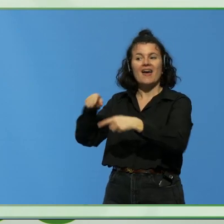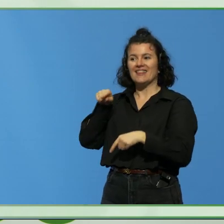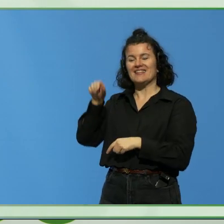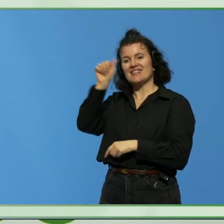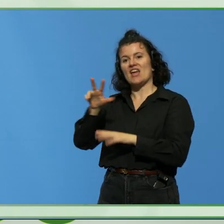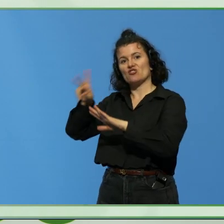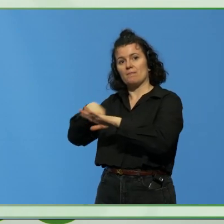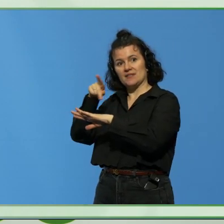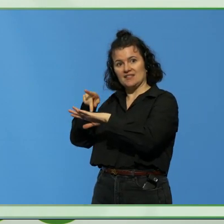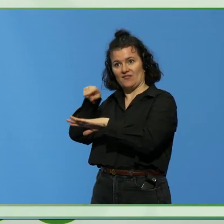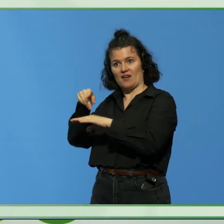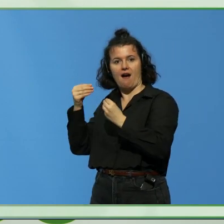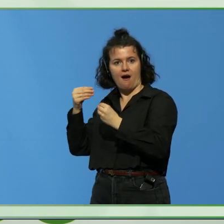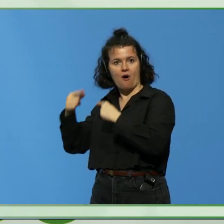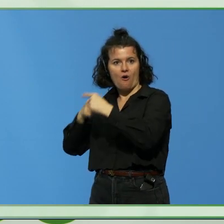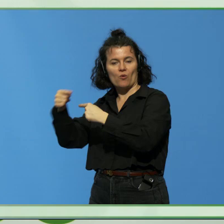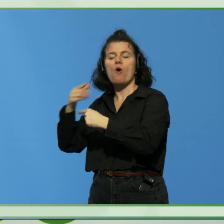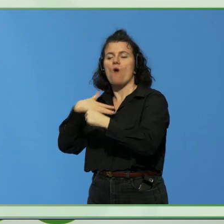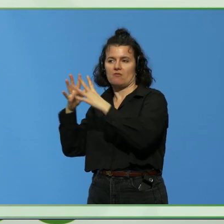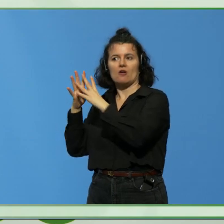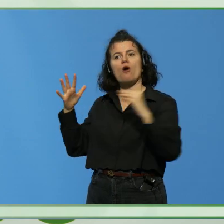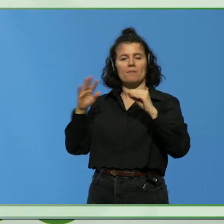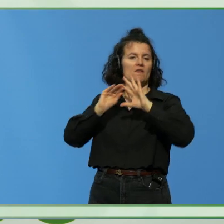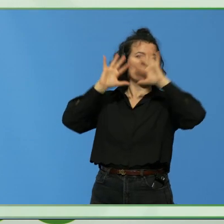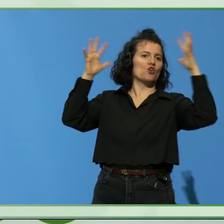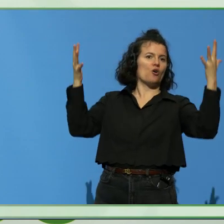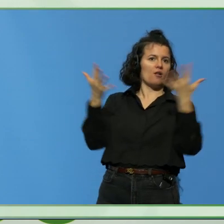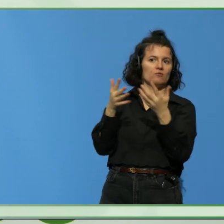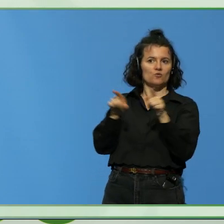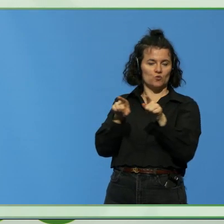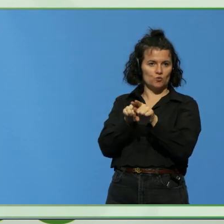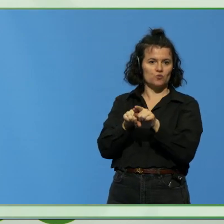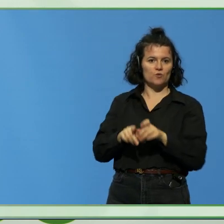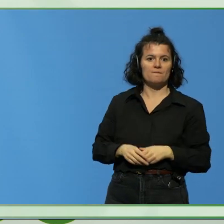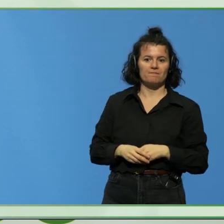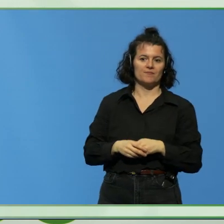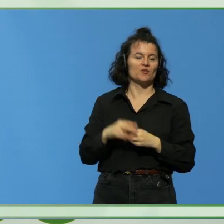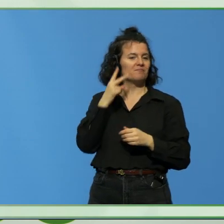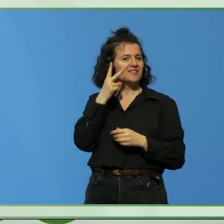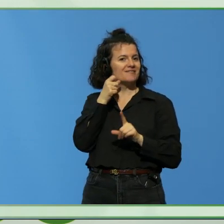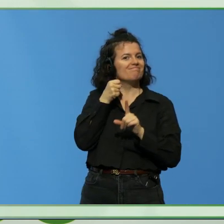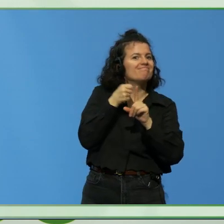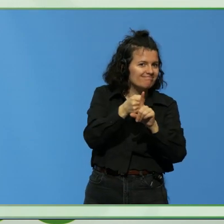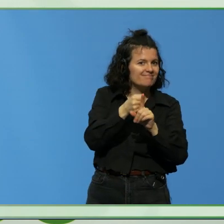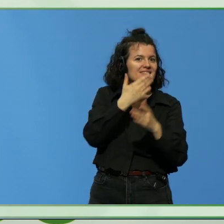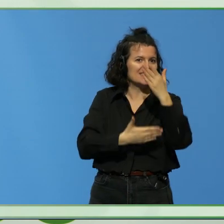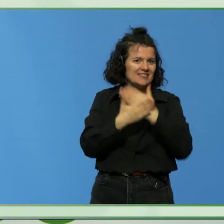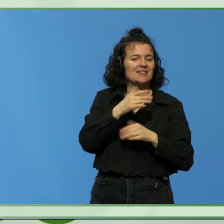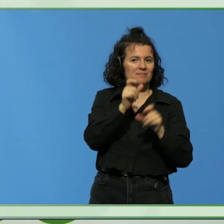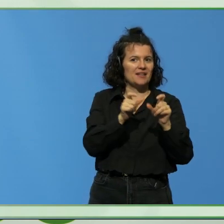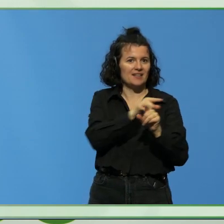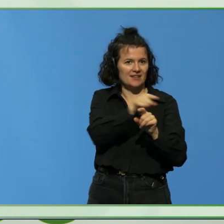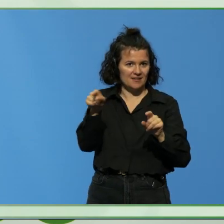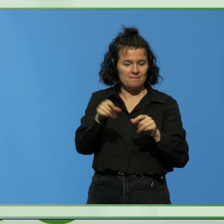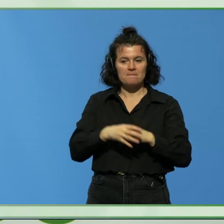it worldwide, because we are committed to this cause. And what we have learned in this